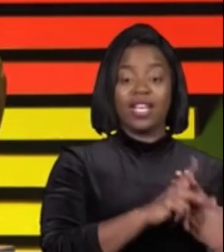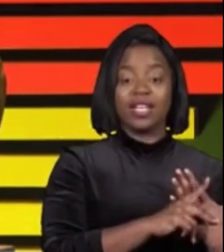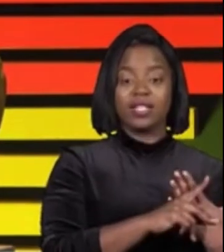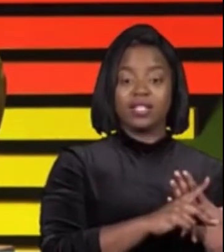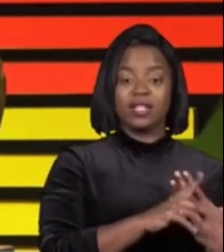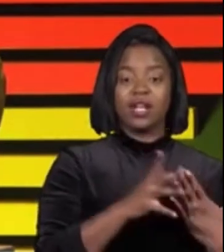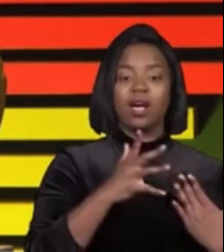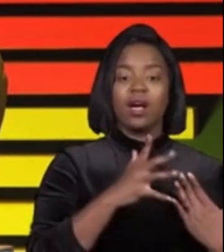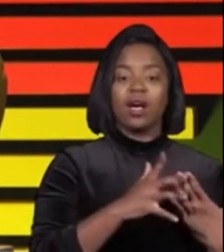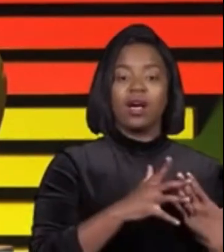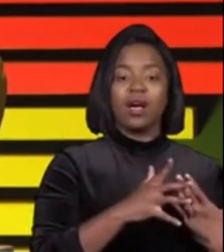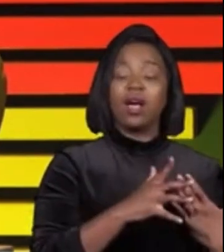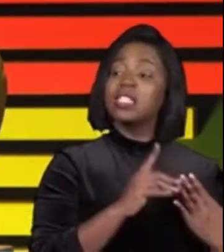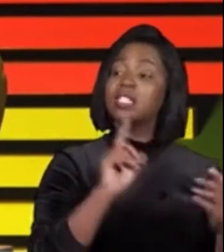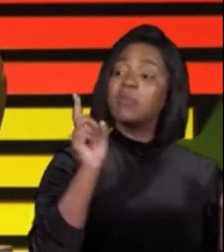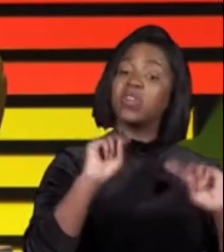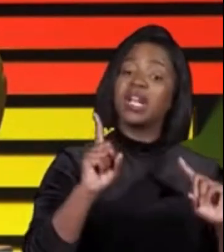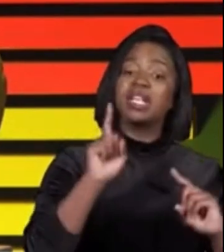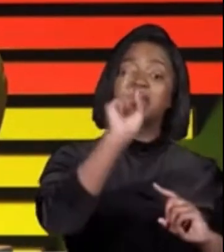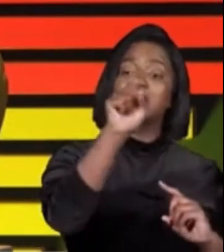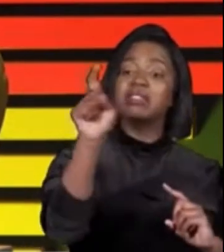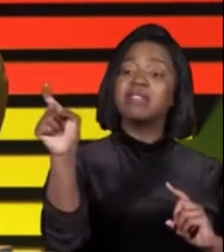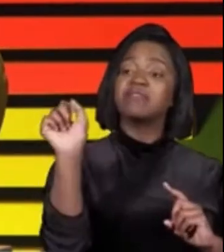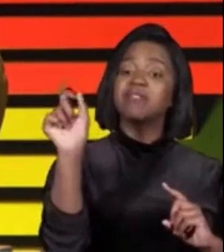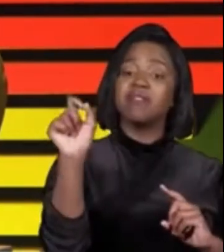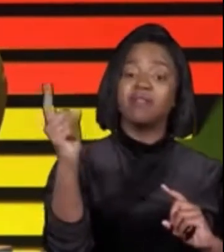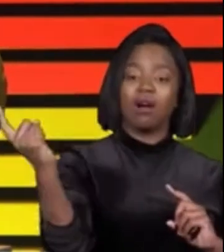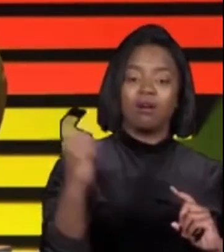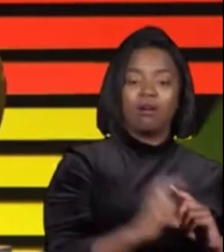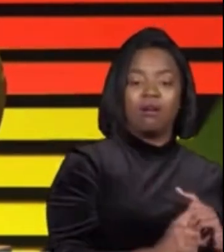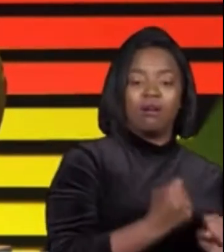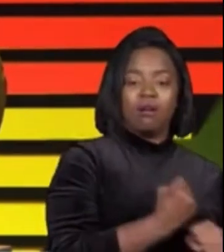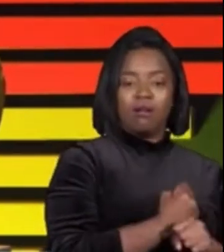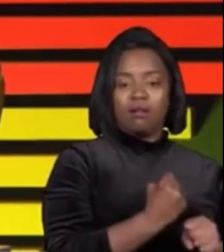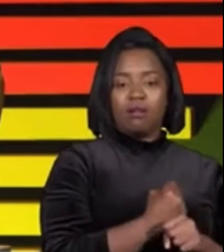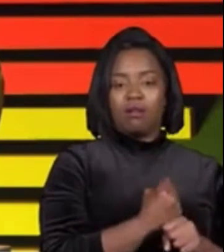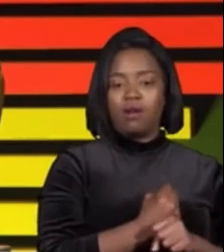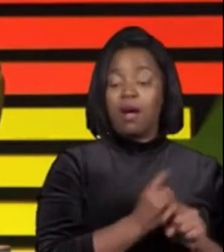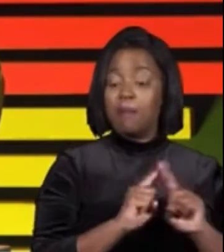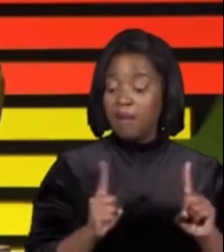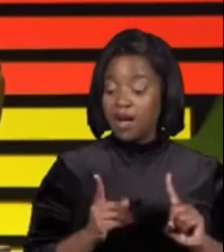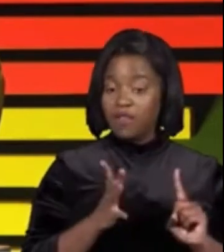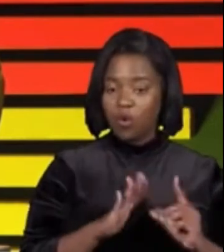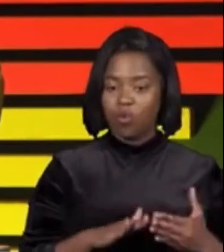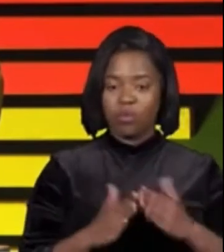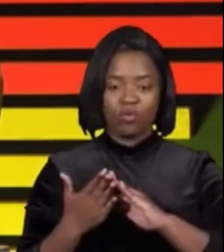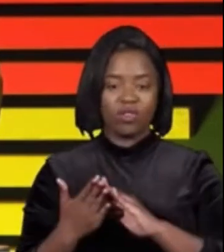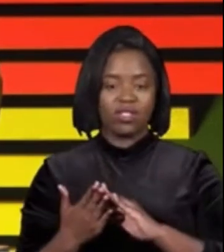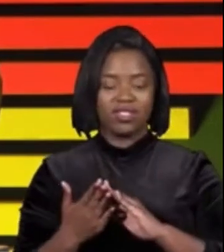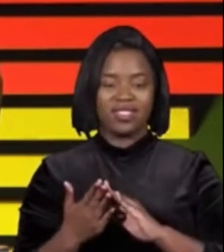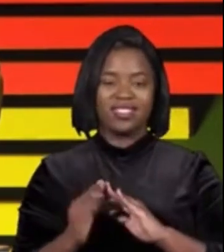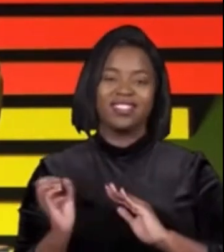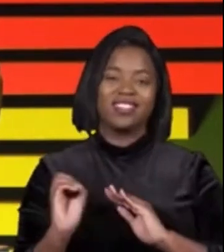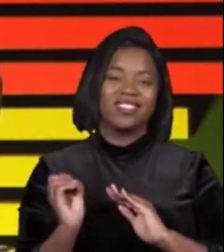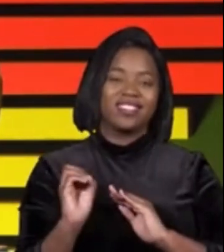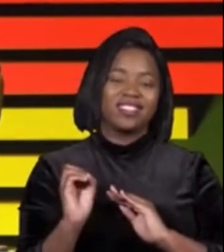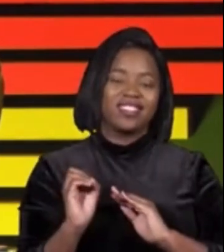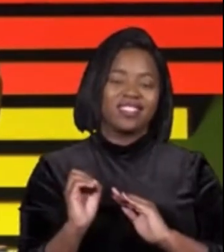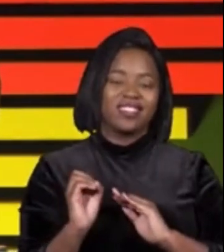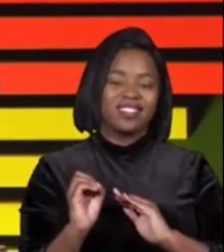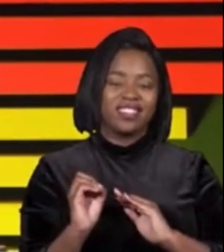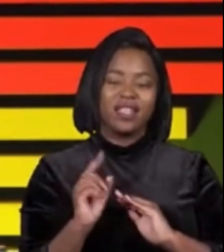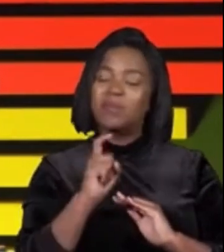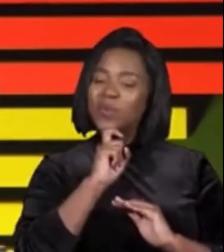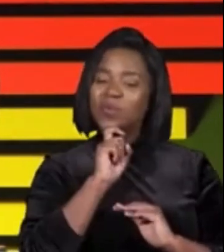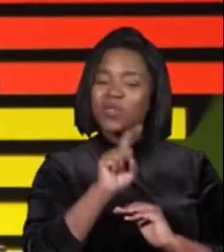project ba ira di specialist. Ge ba dira di project mo di community. Bahira di kontraka tsa sebele experience.